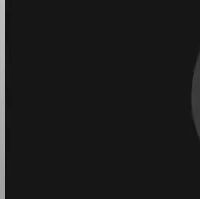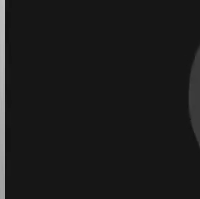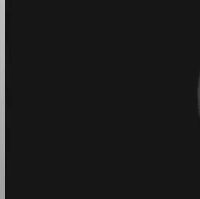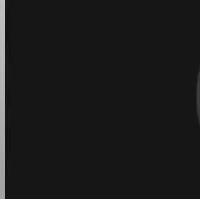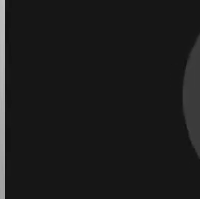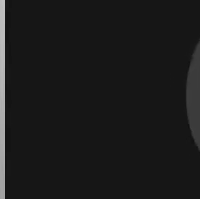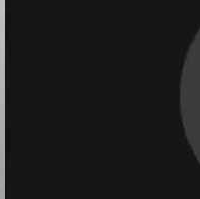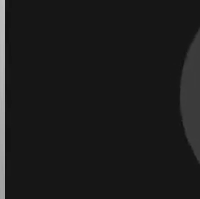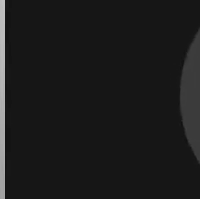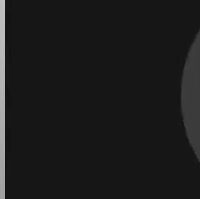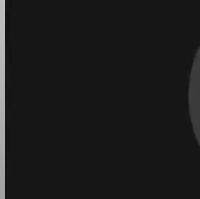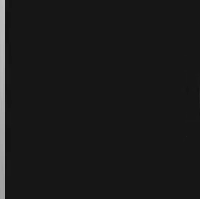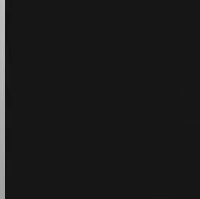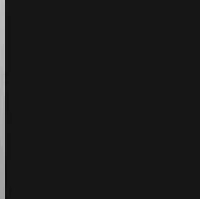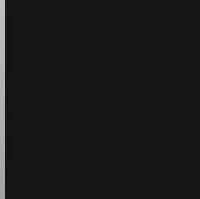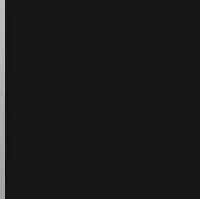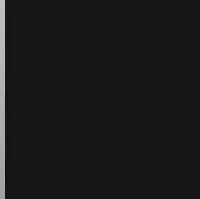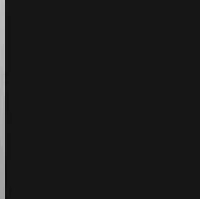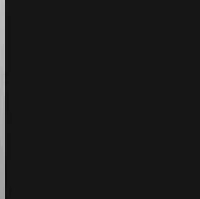No.